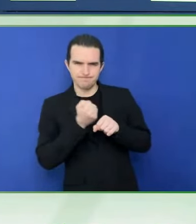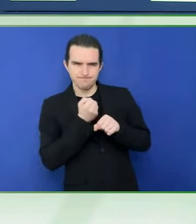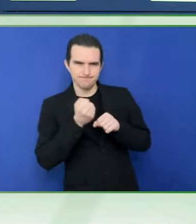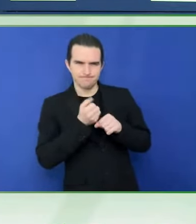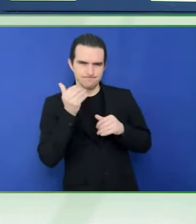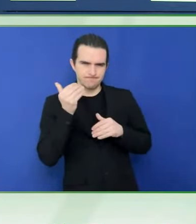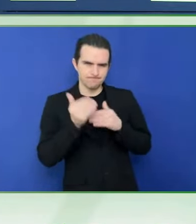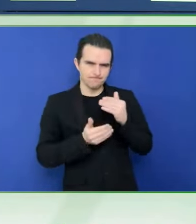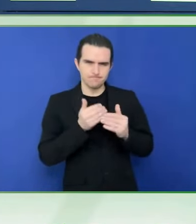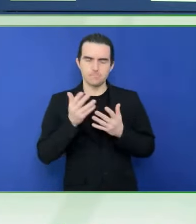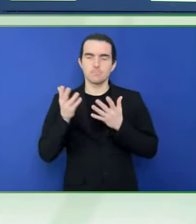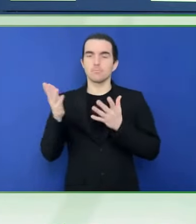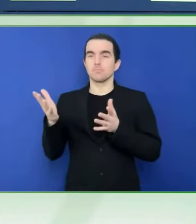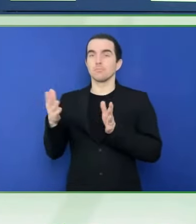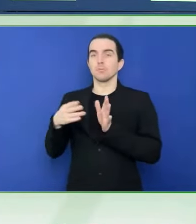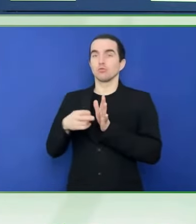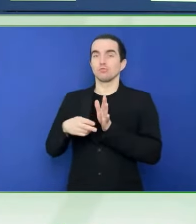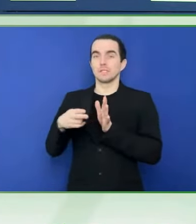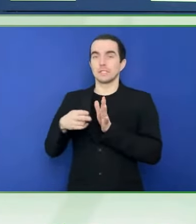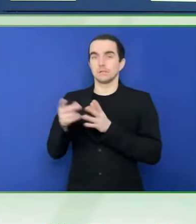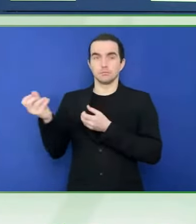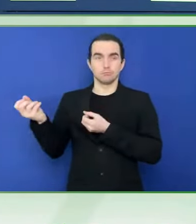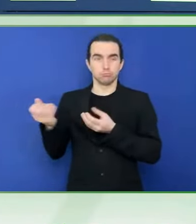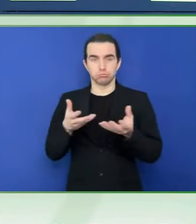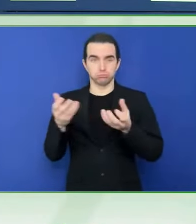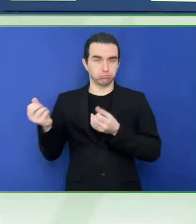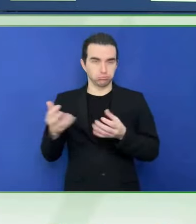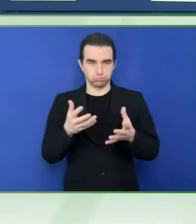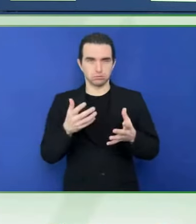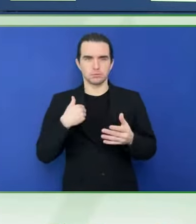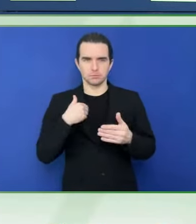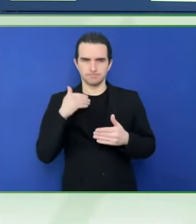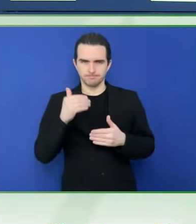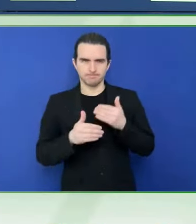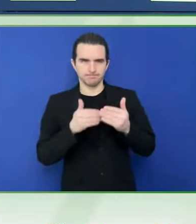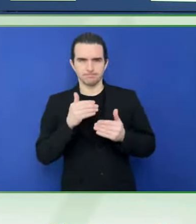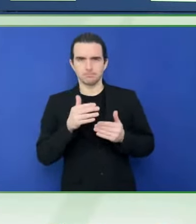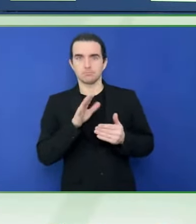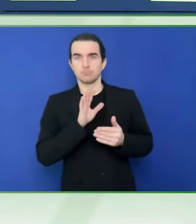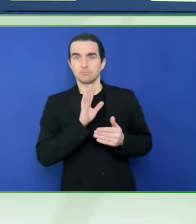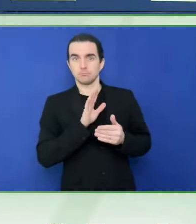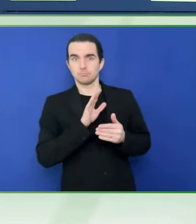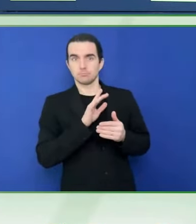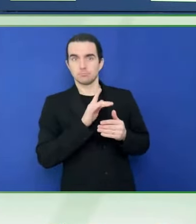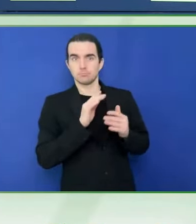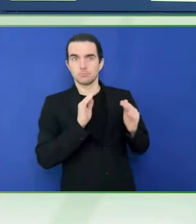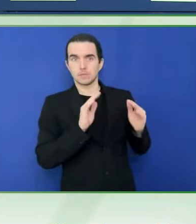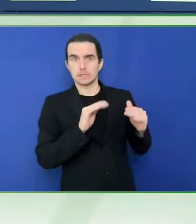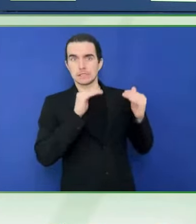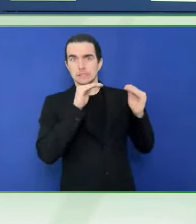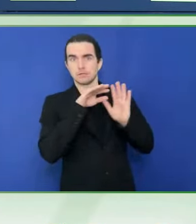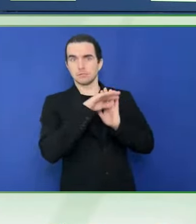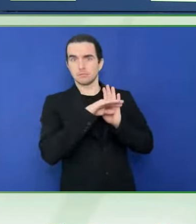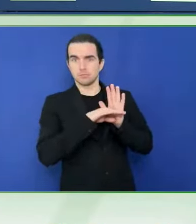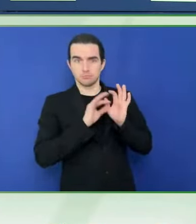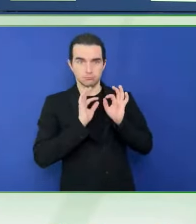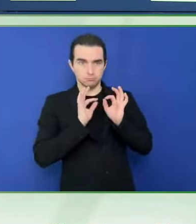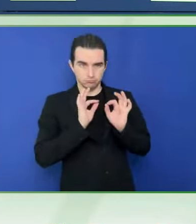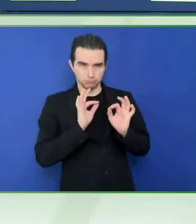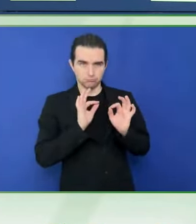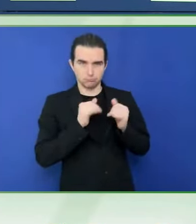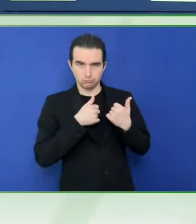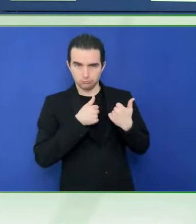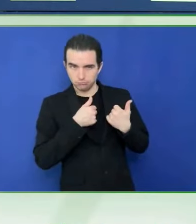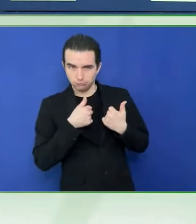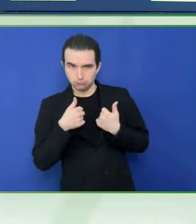of stops in which regions are now being modernized, and they have